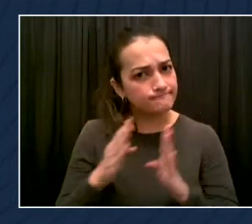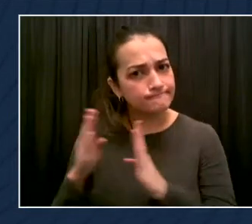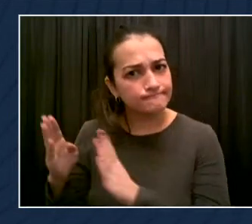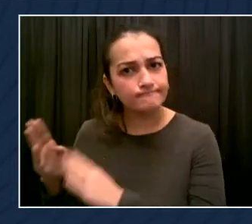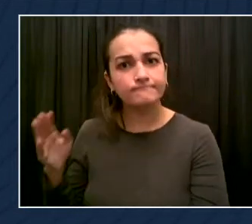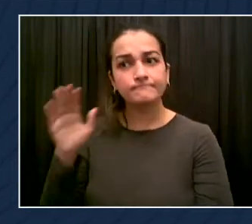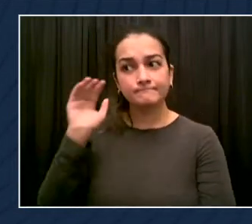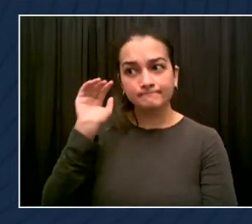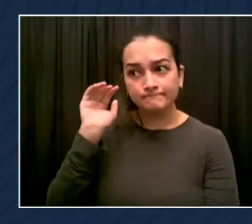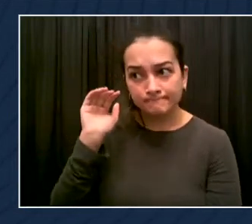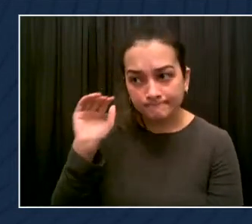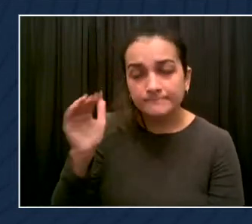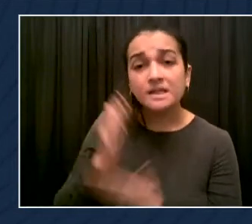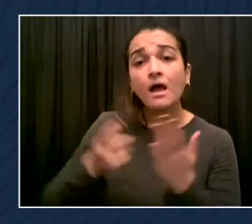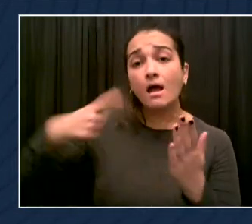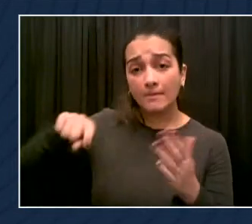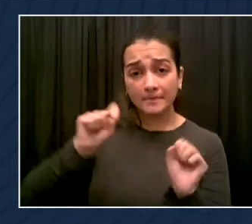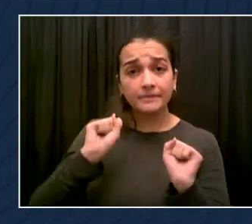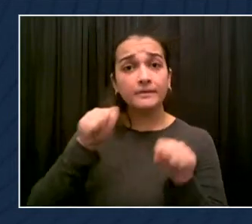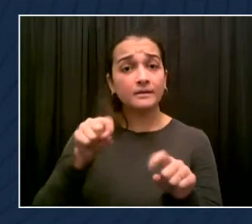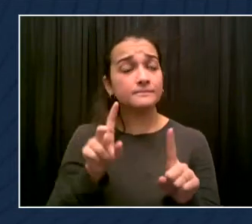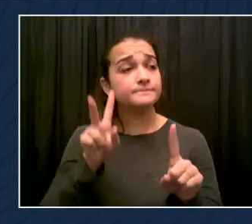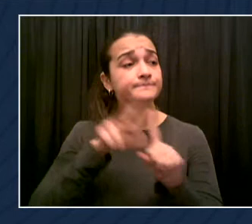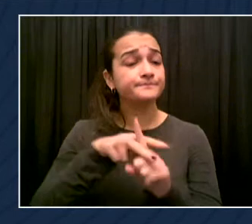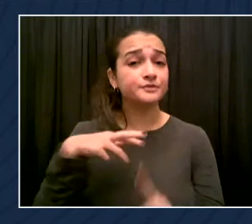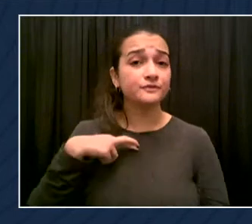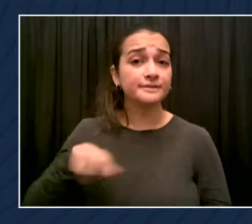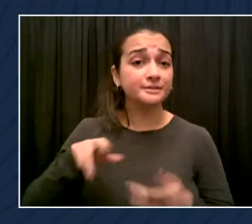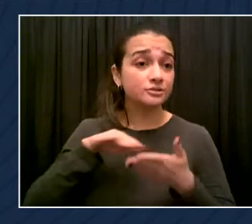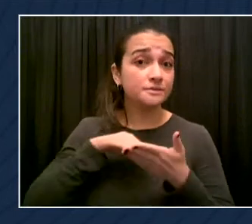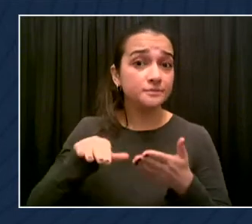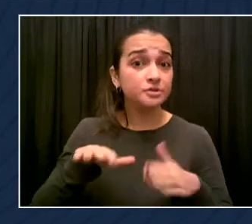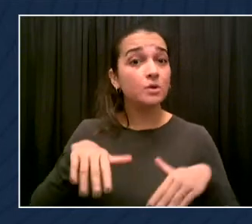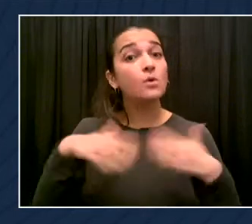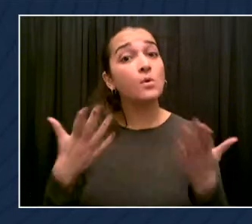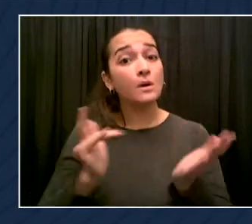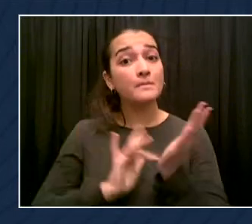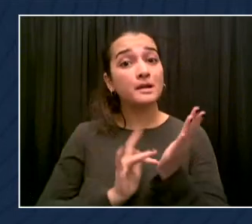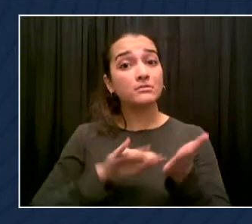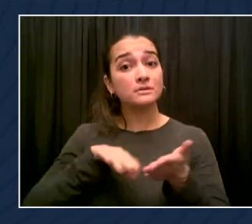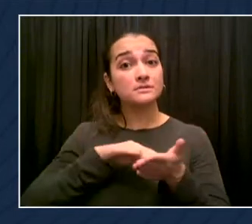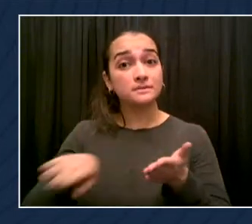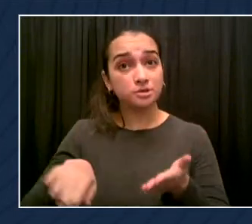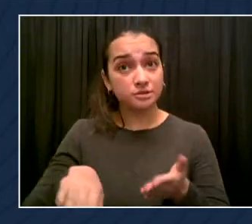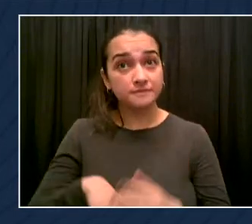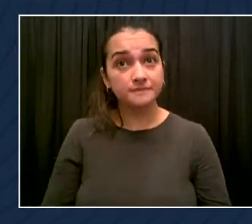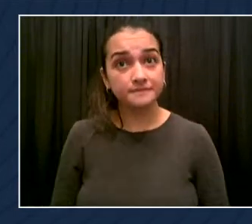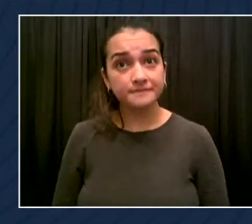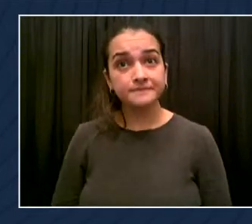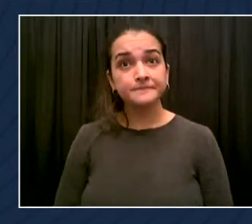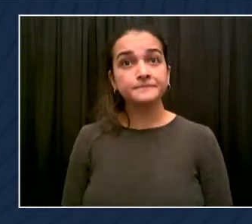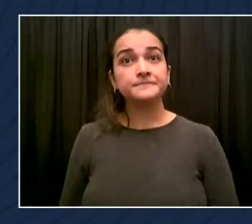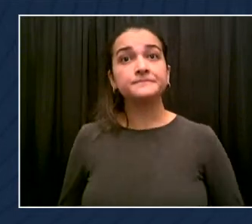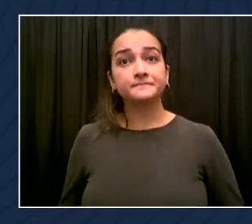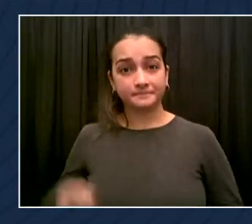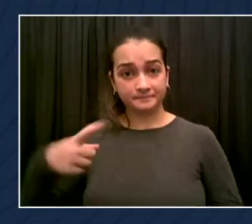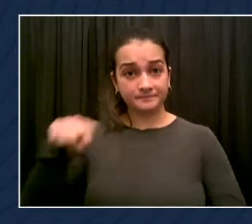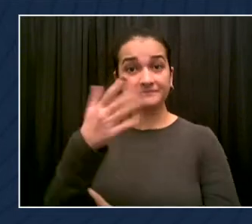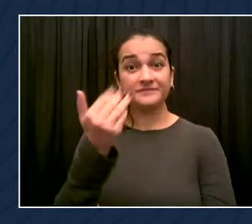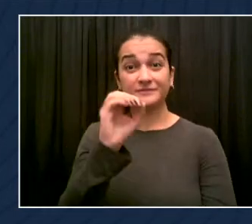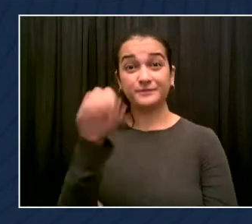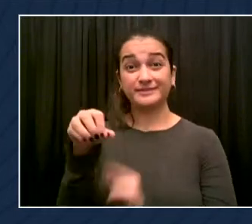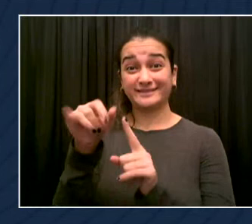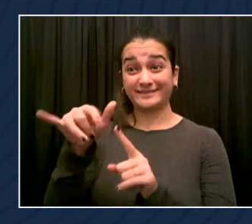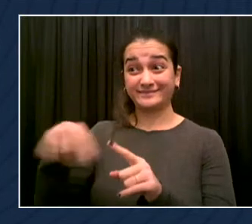that's the vast majority of that 15%. So those will be looked at, determinations will be made. We think we're